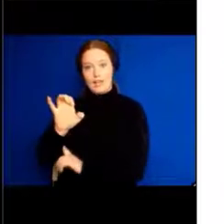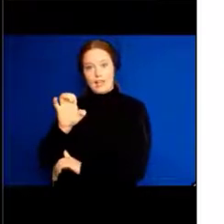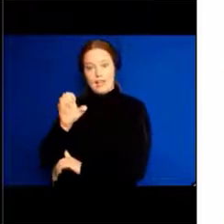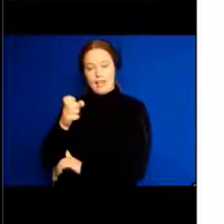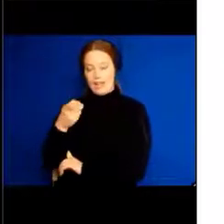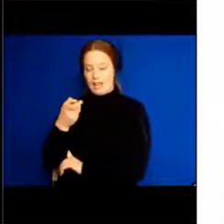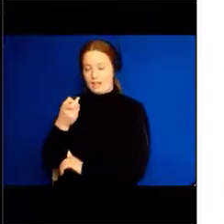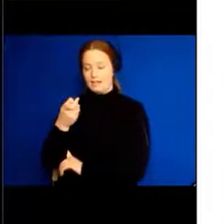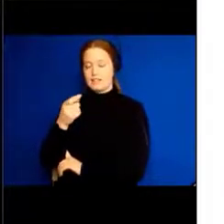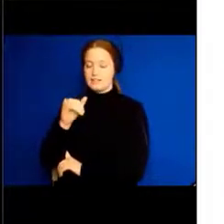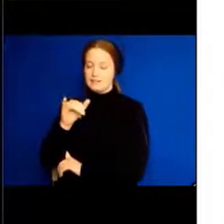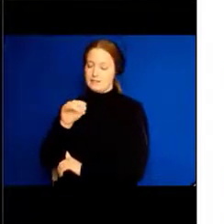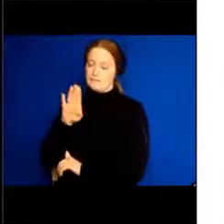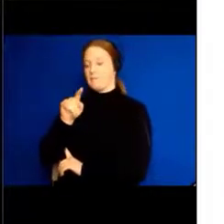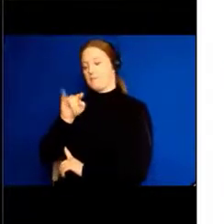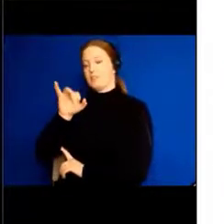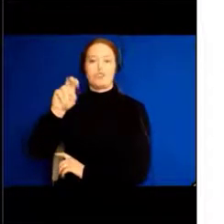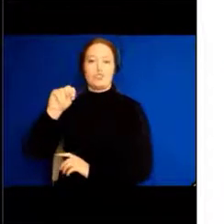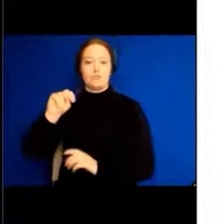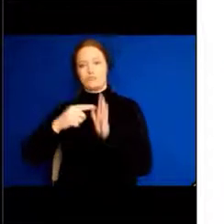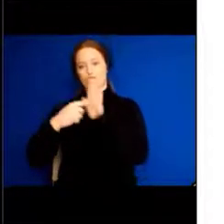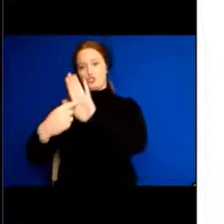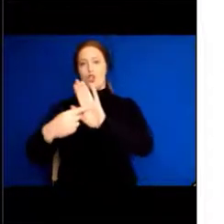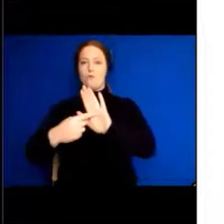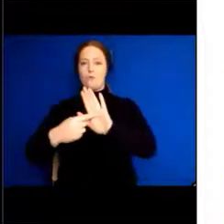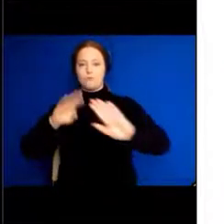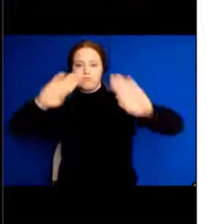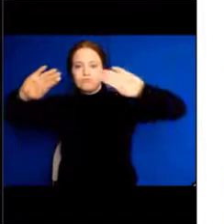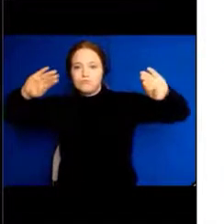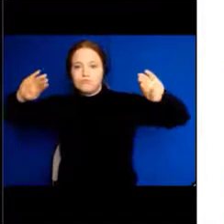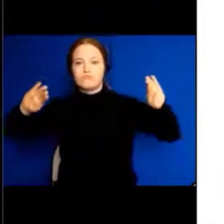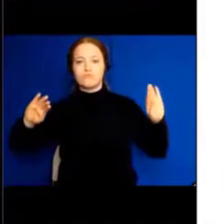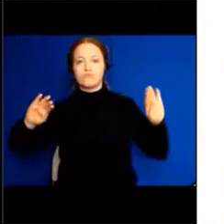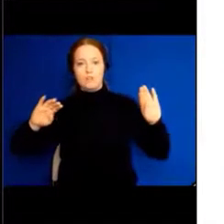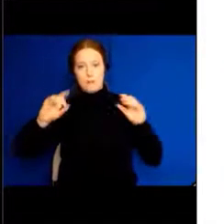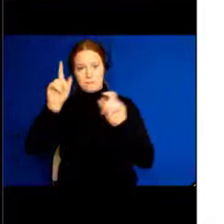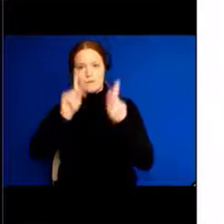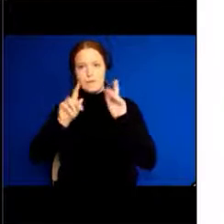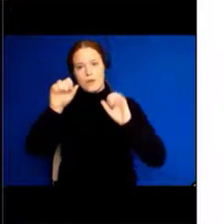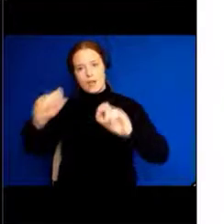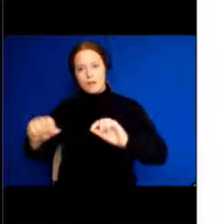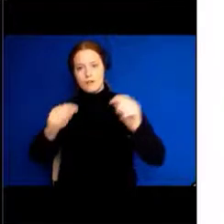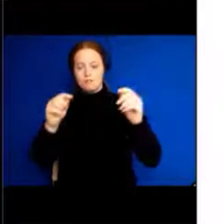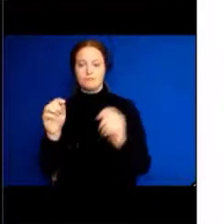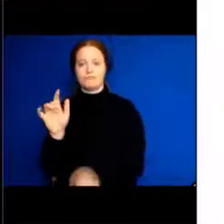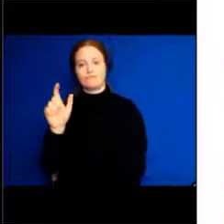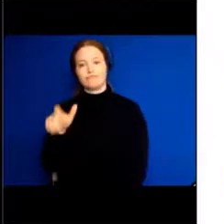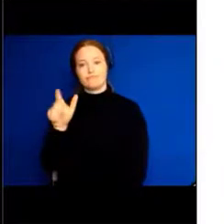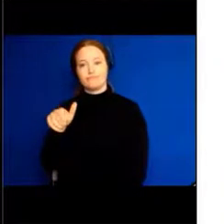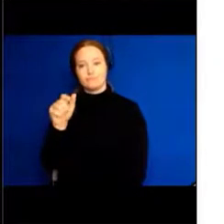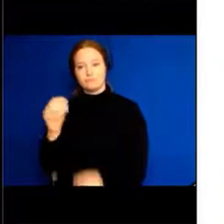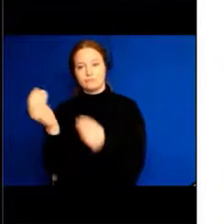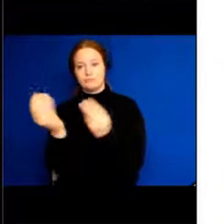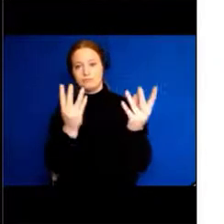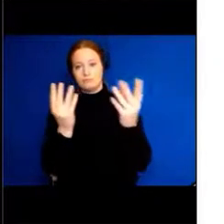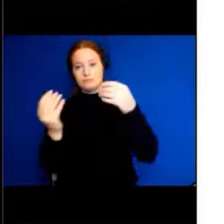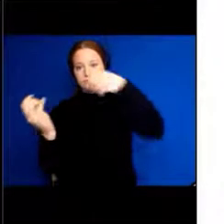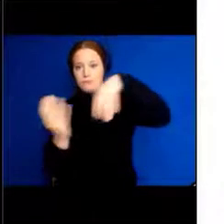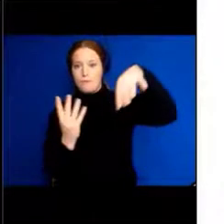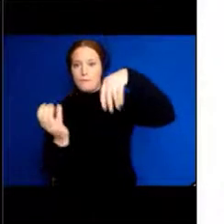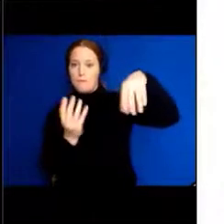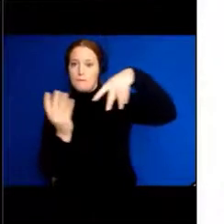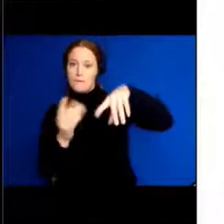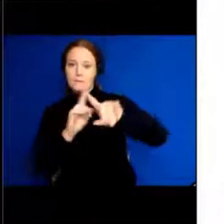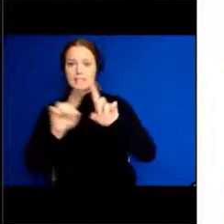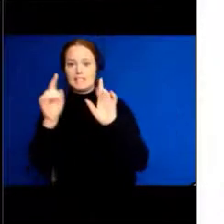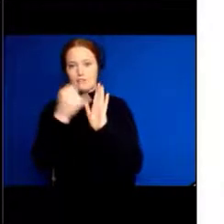more than 60 works that came out of these workshops. And we've mounted that, and I will provide you with the link to it at the